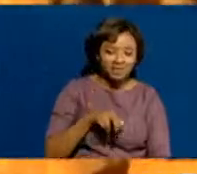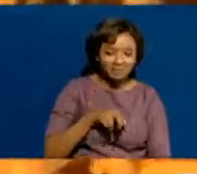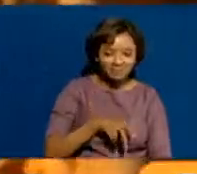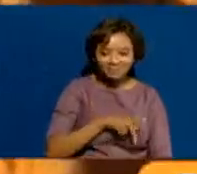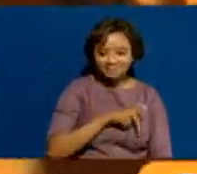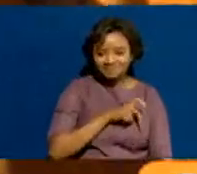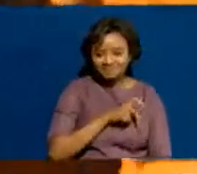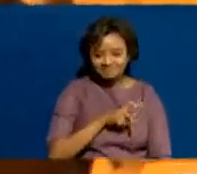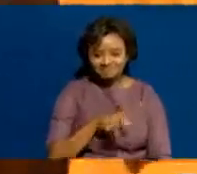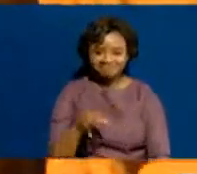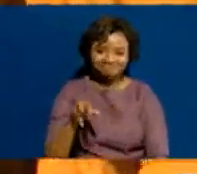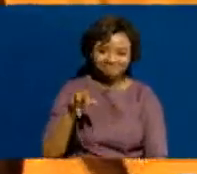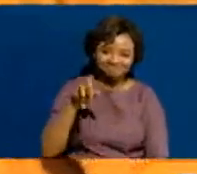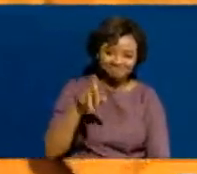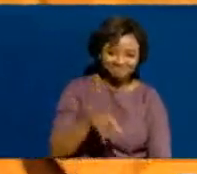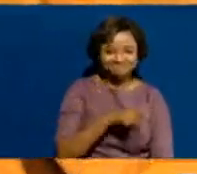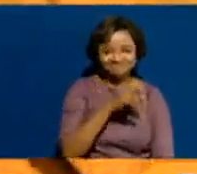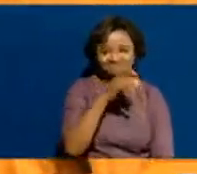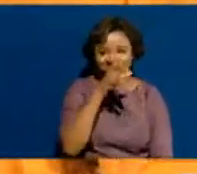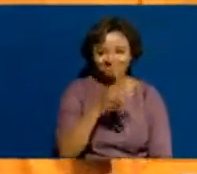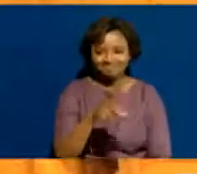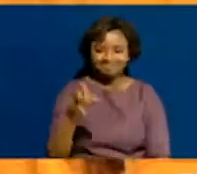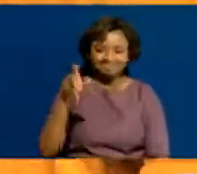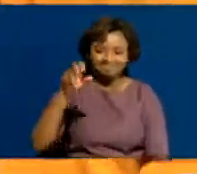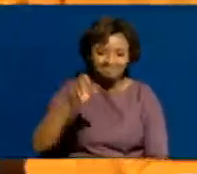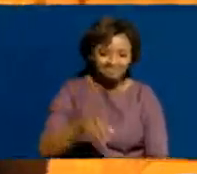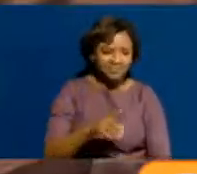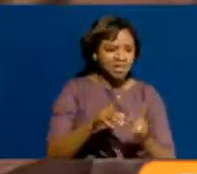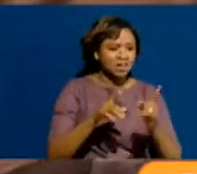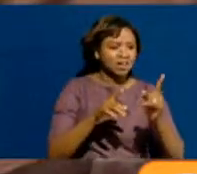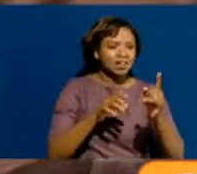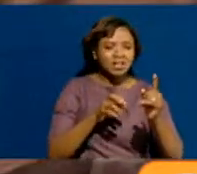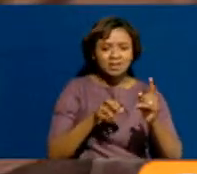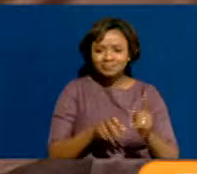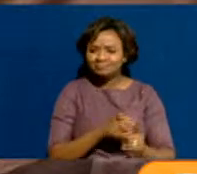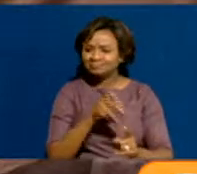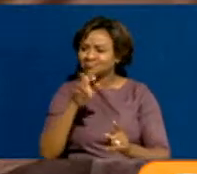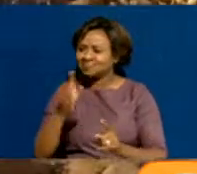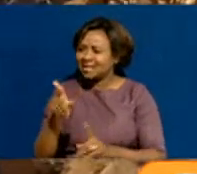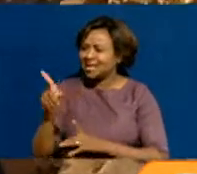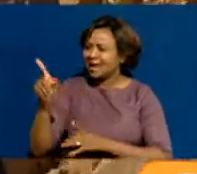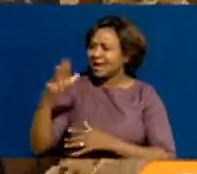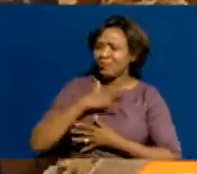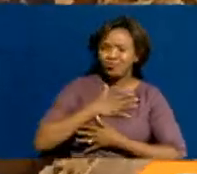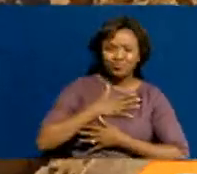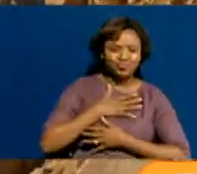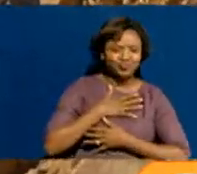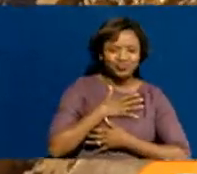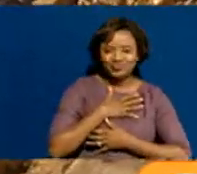along this mountain range leads us from one historic site to the next.